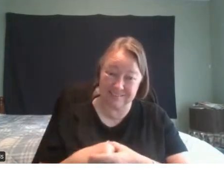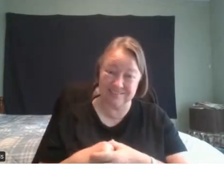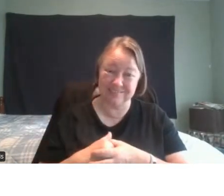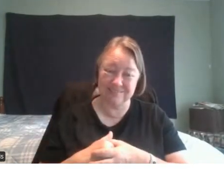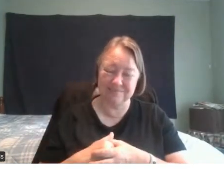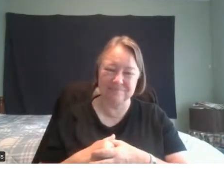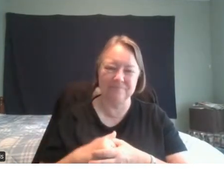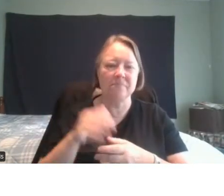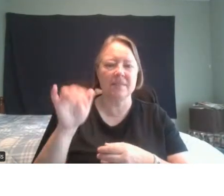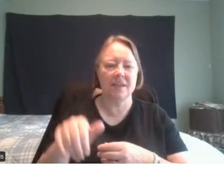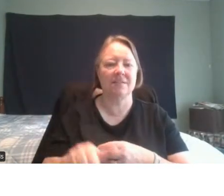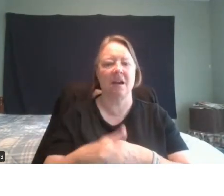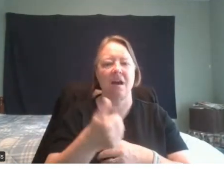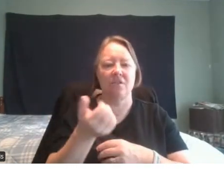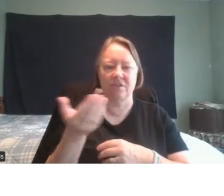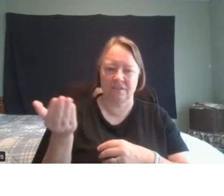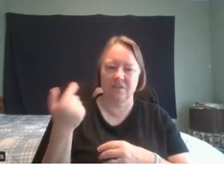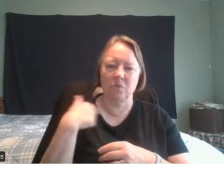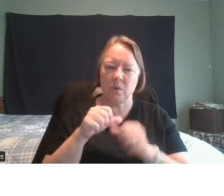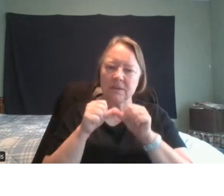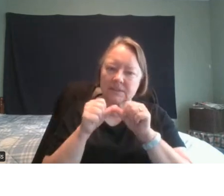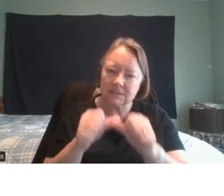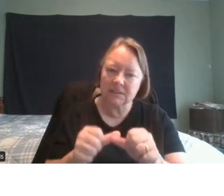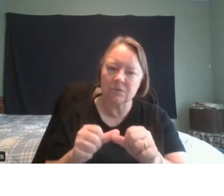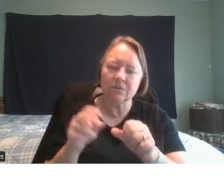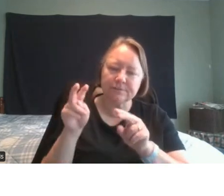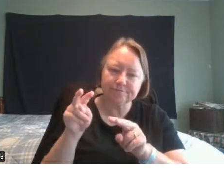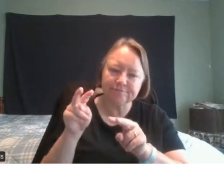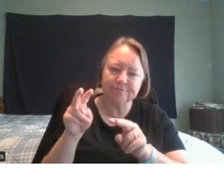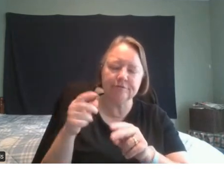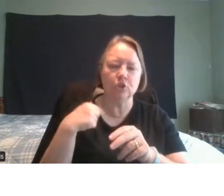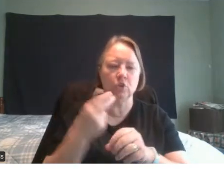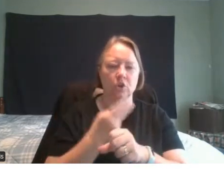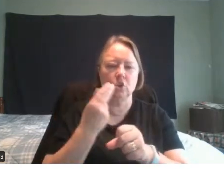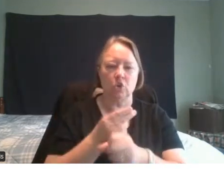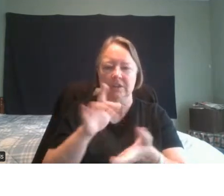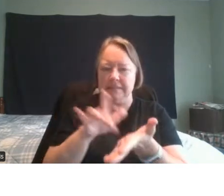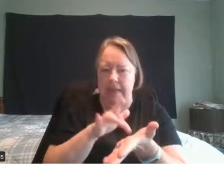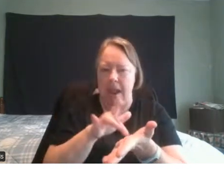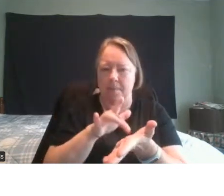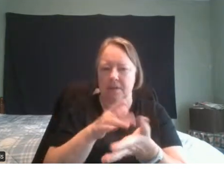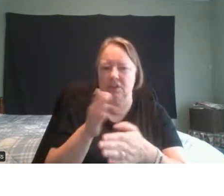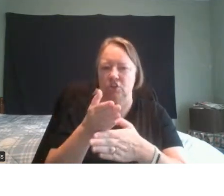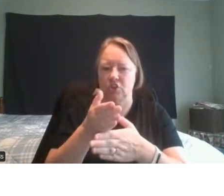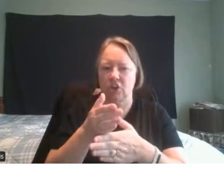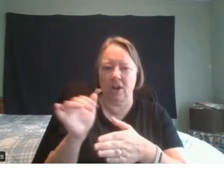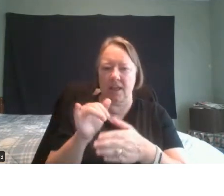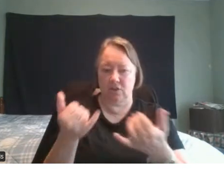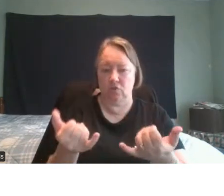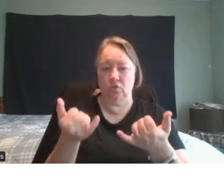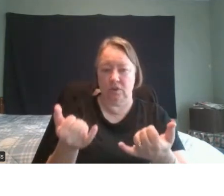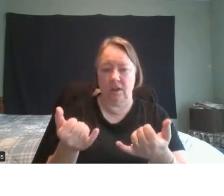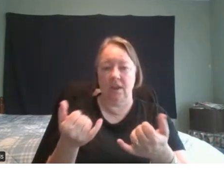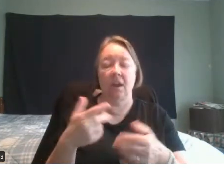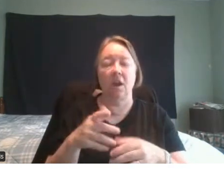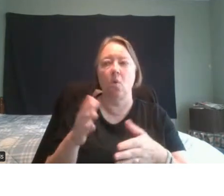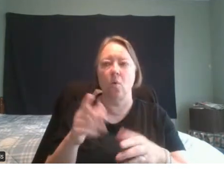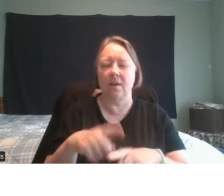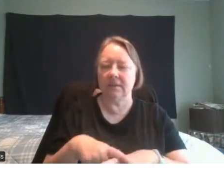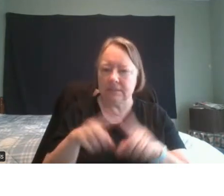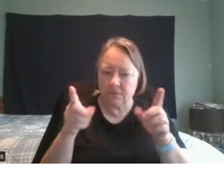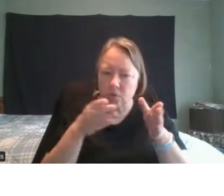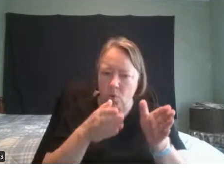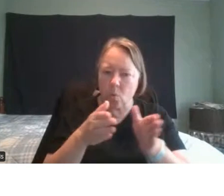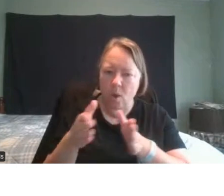But that's another thing we're continuing to look at. Like you can use Padlet to share, like we're doing today. And what are the different ways